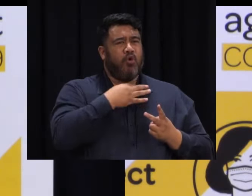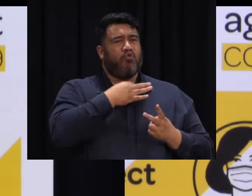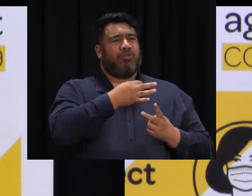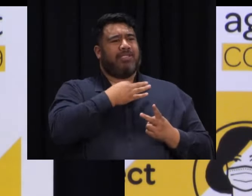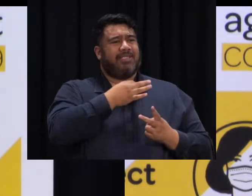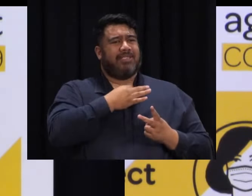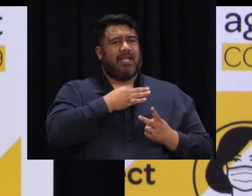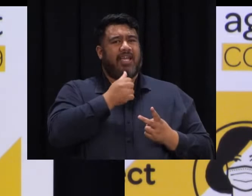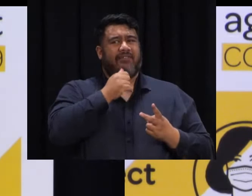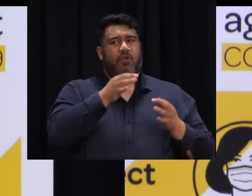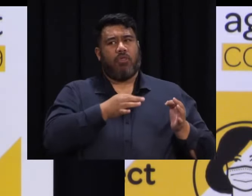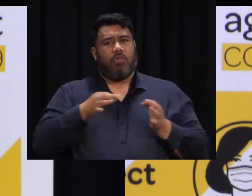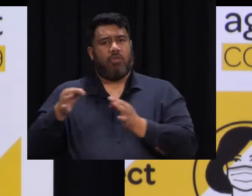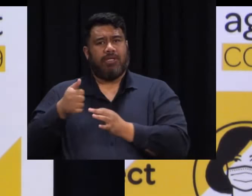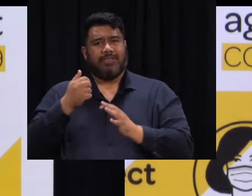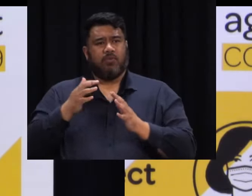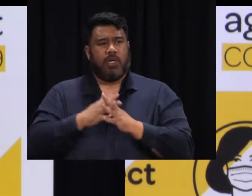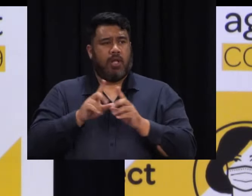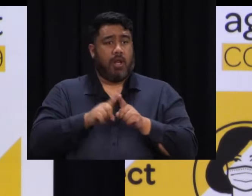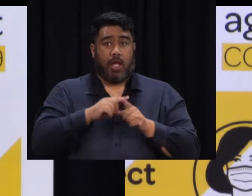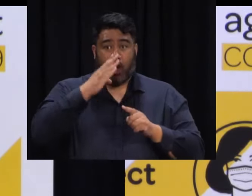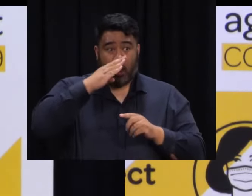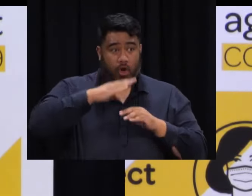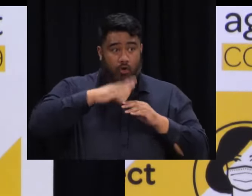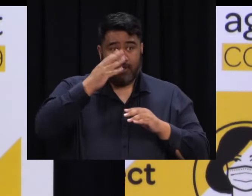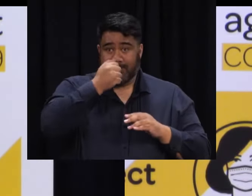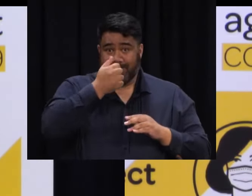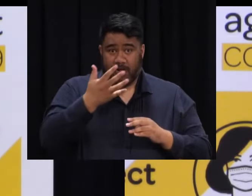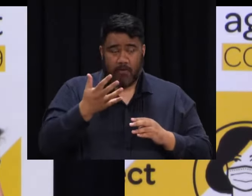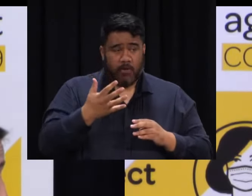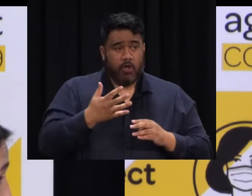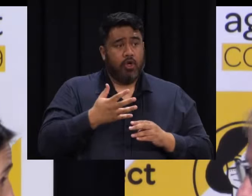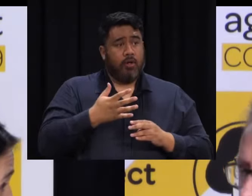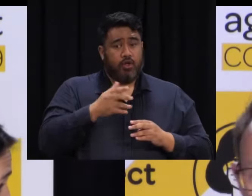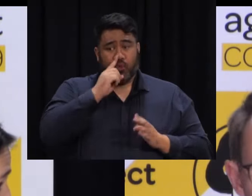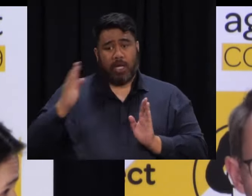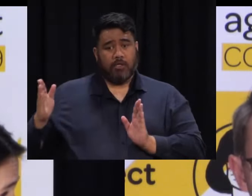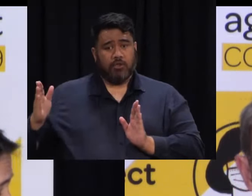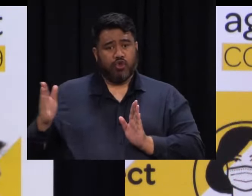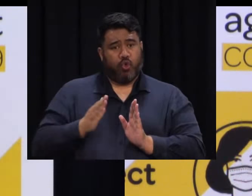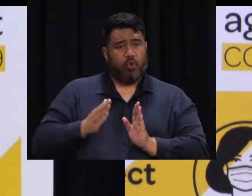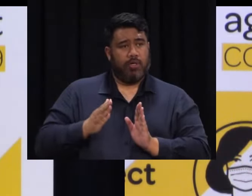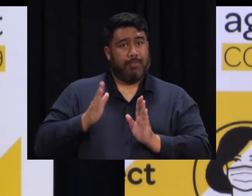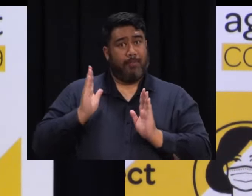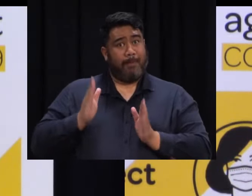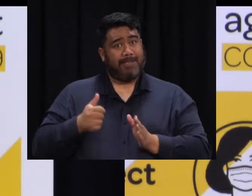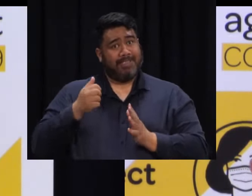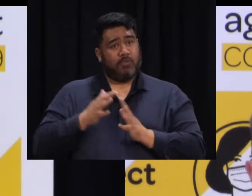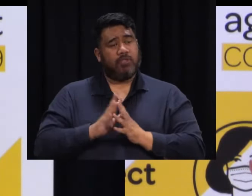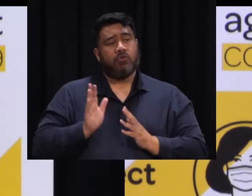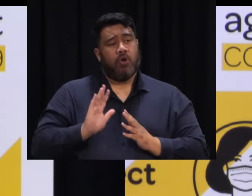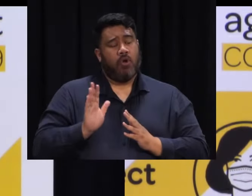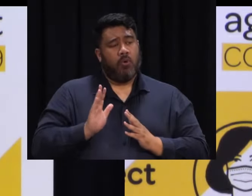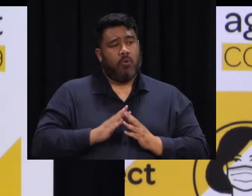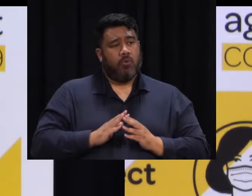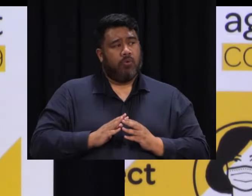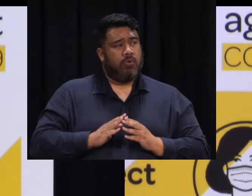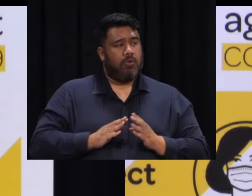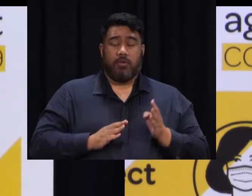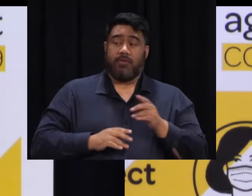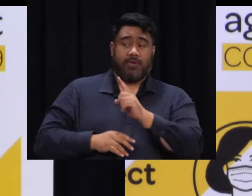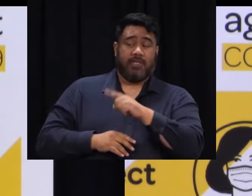particularly the over 65s, they should consider a shortened time frame. Dr. Bloomfield? Yes, that's true. And still,